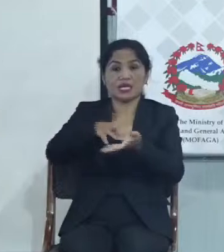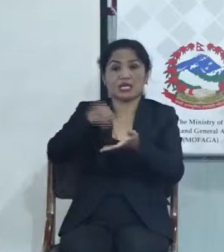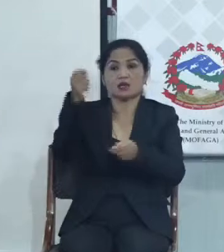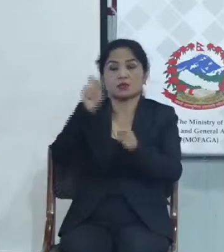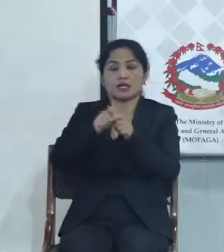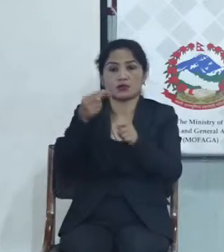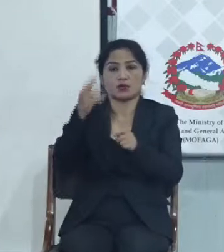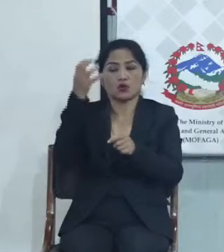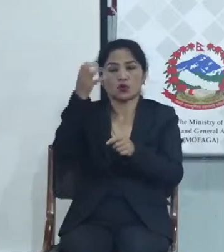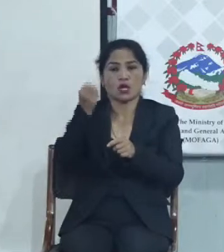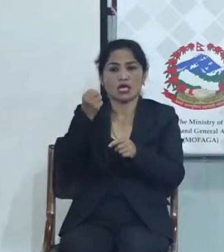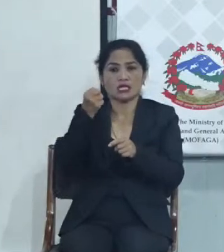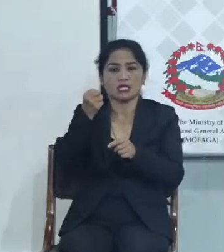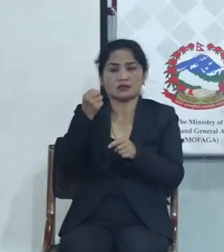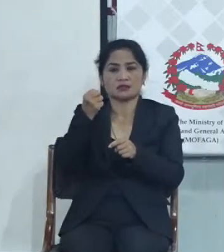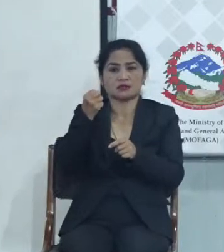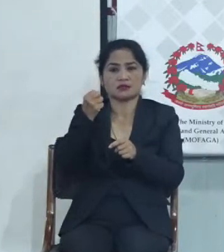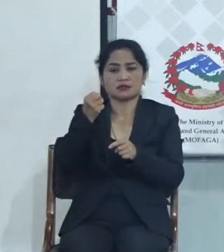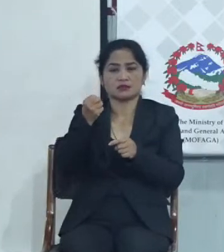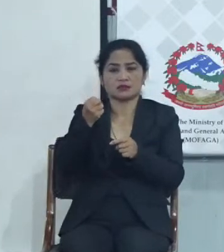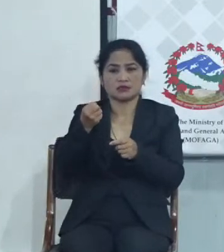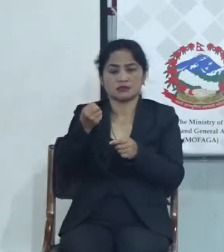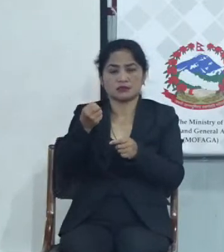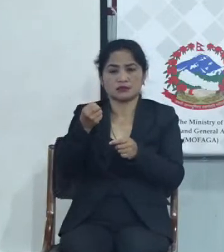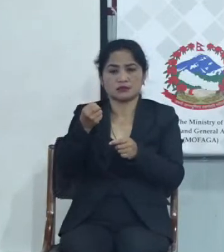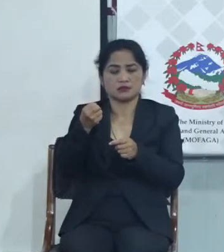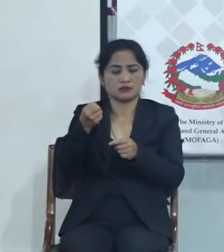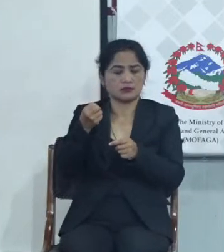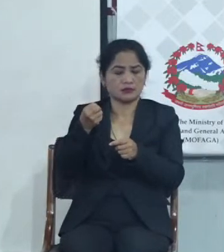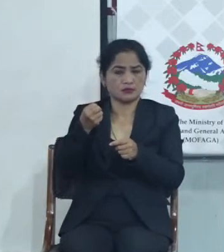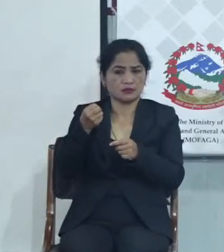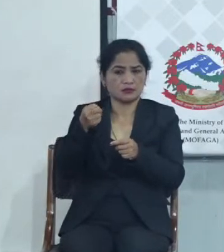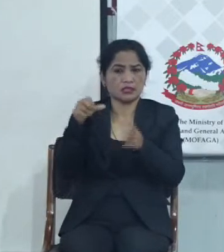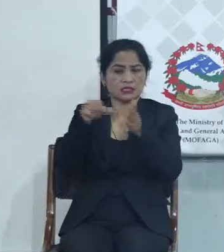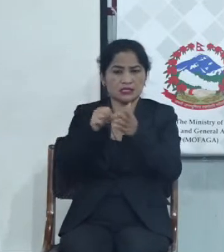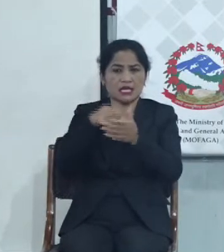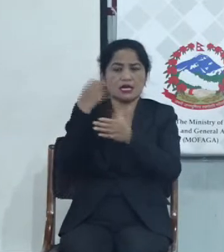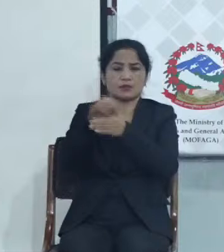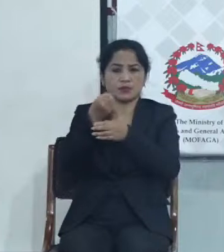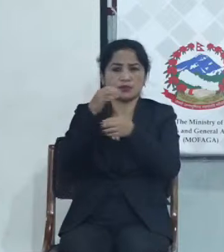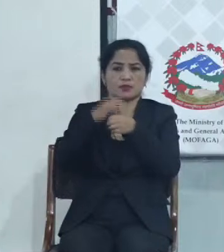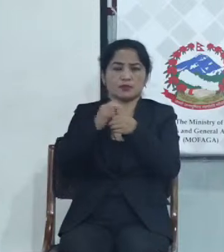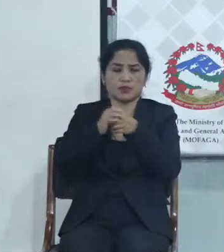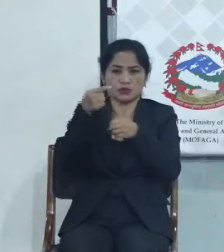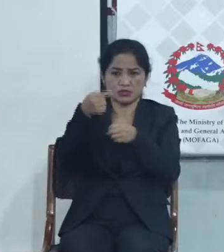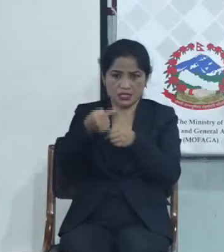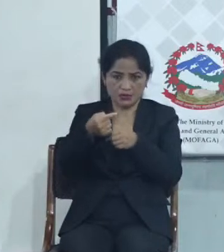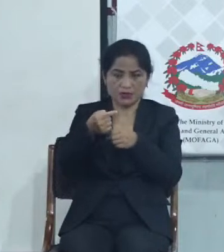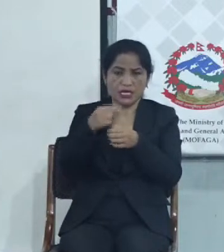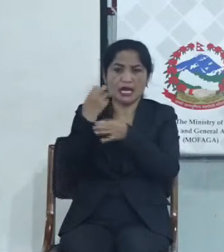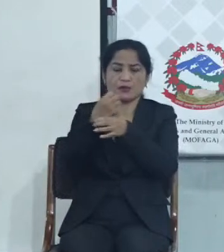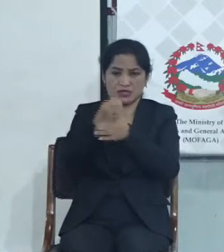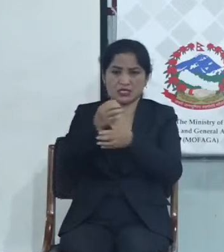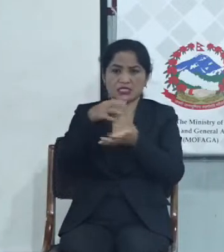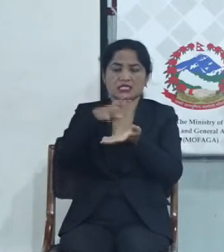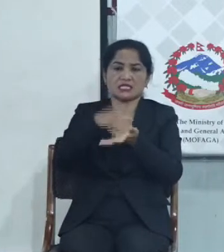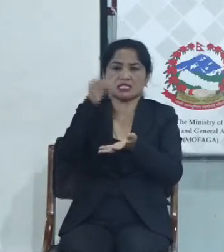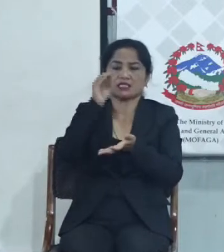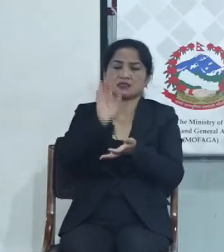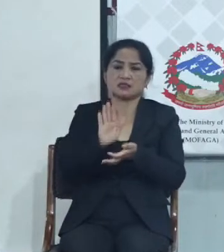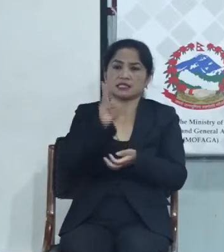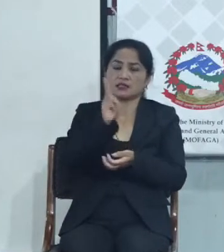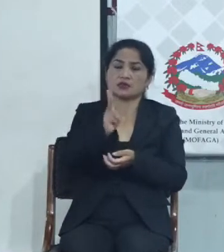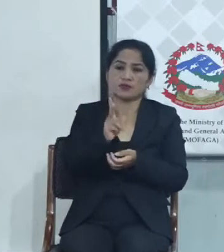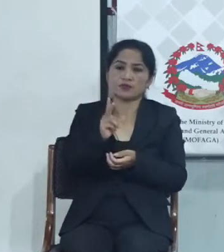and in a district disaster management emergency center, and we had a message that there's a heavy water.